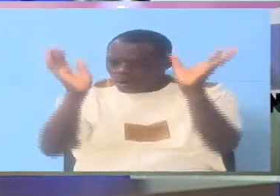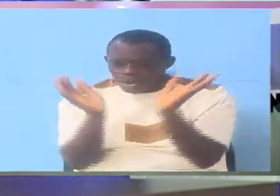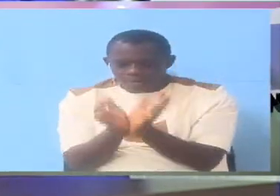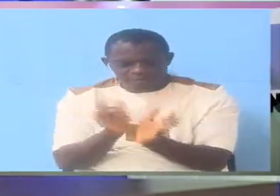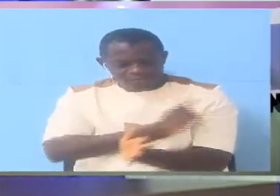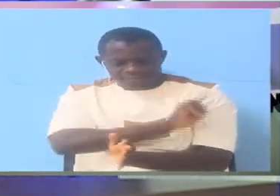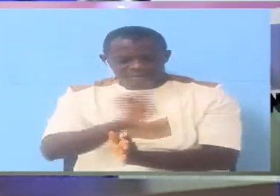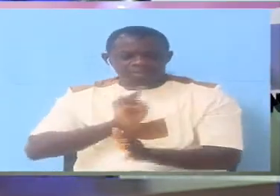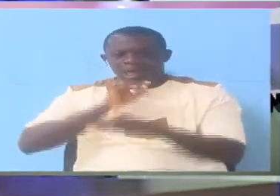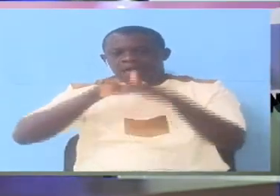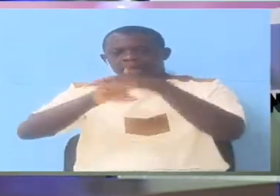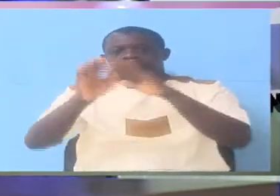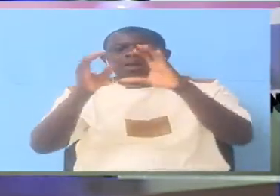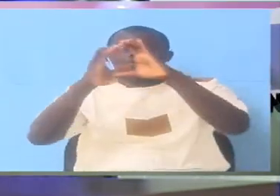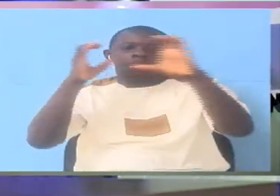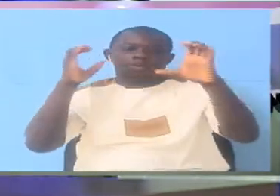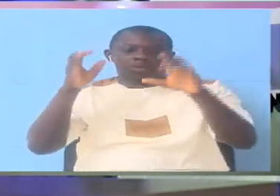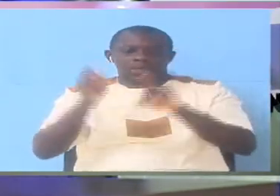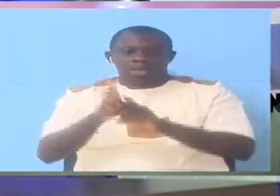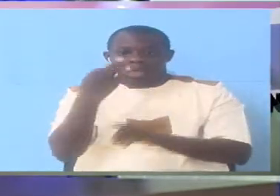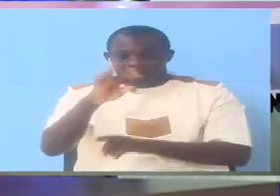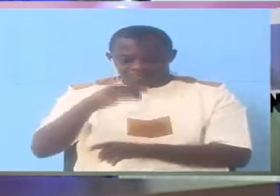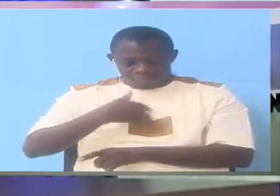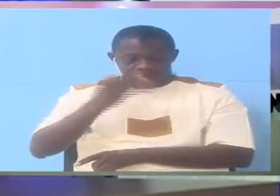All of them got into the bus.